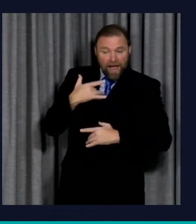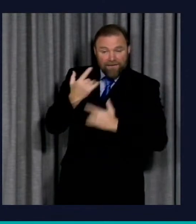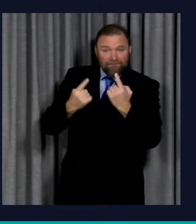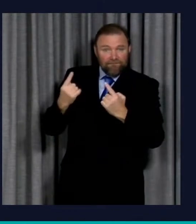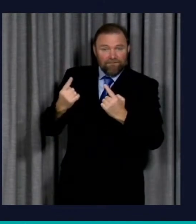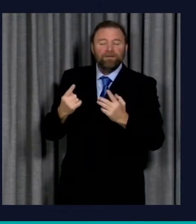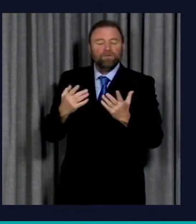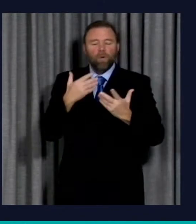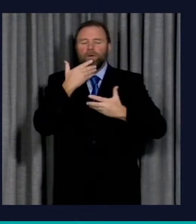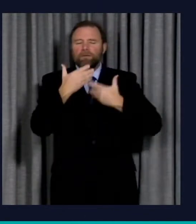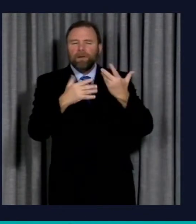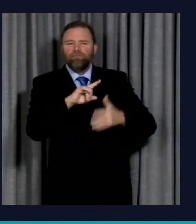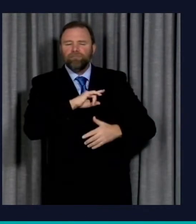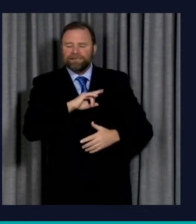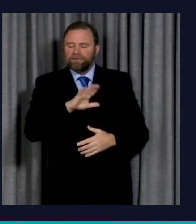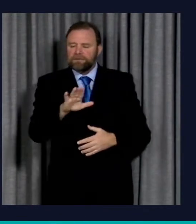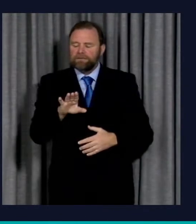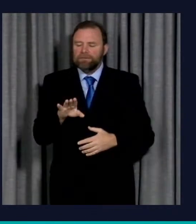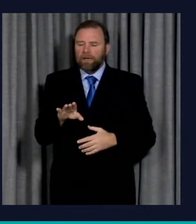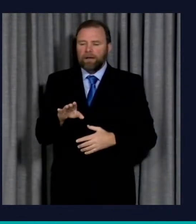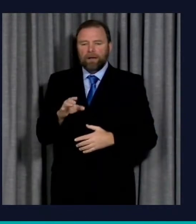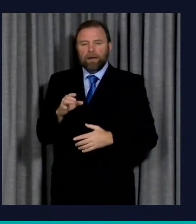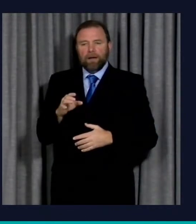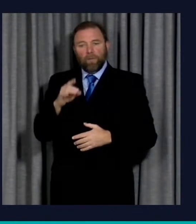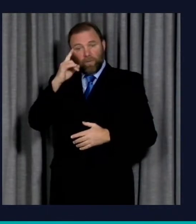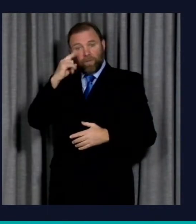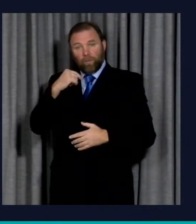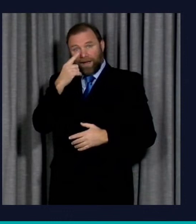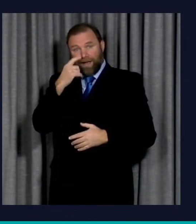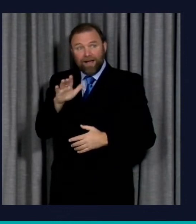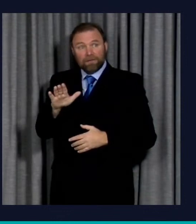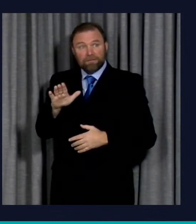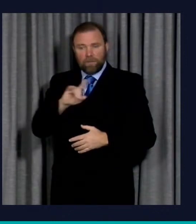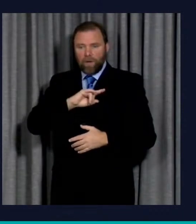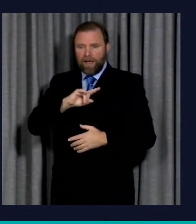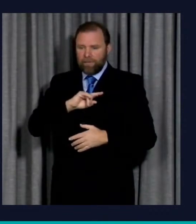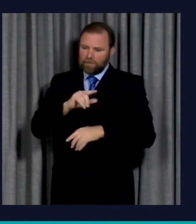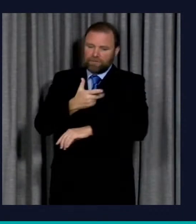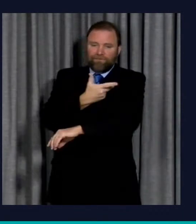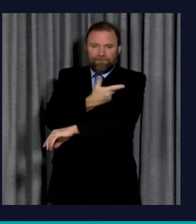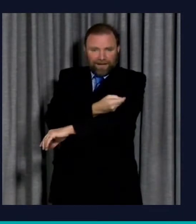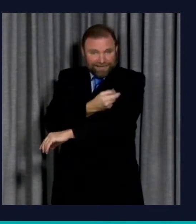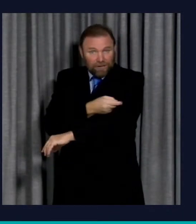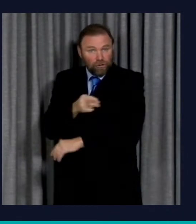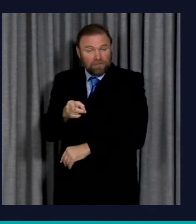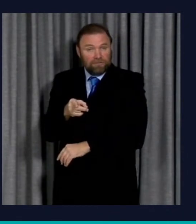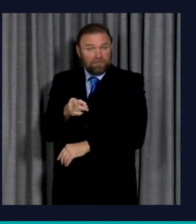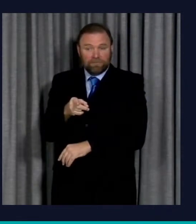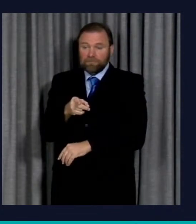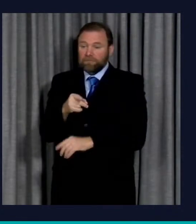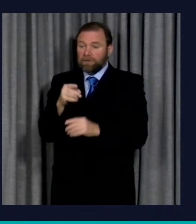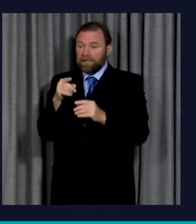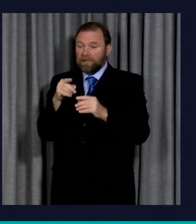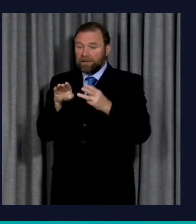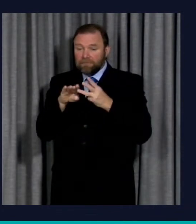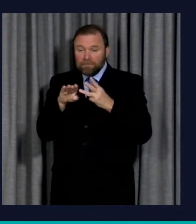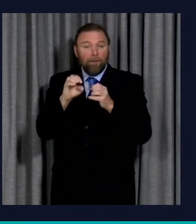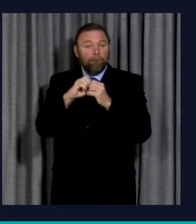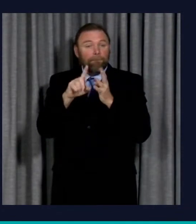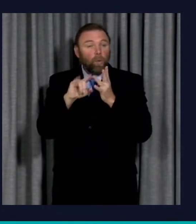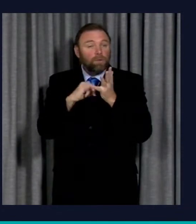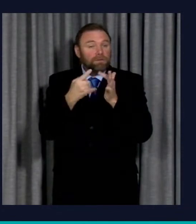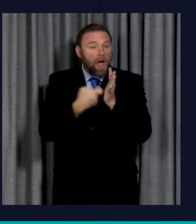are reasons why we think that we can do that because of the vaccination and the booster programme, because